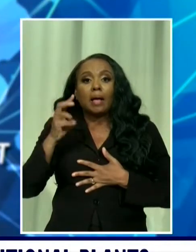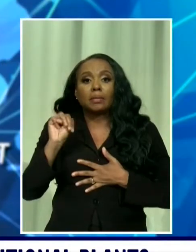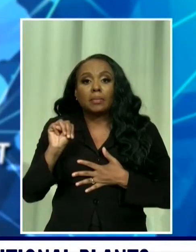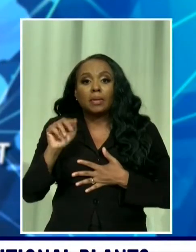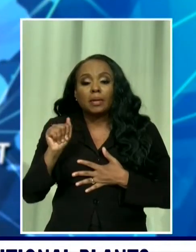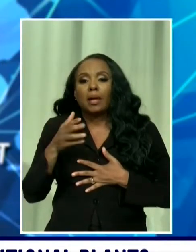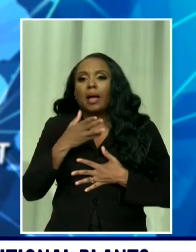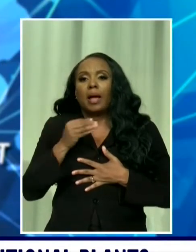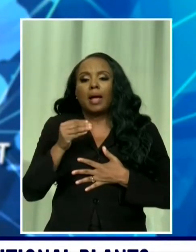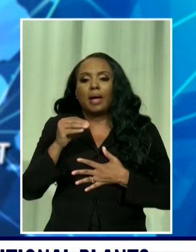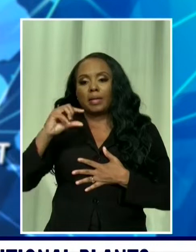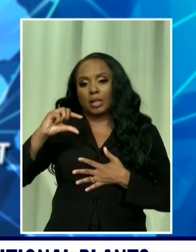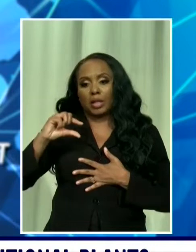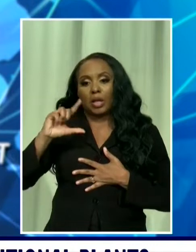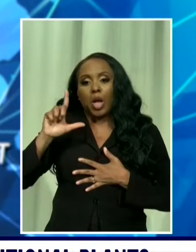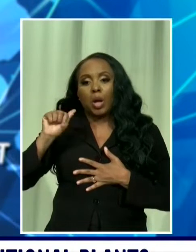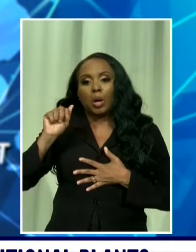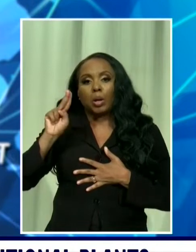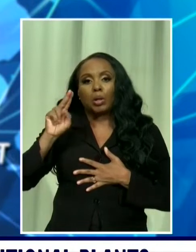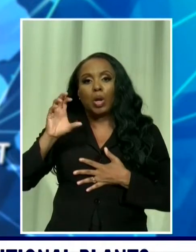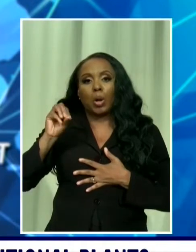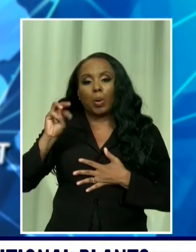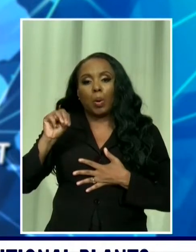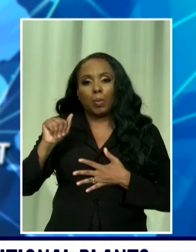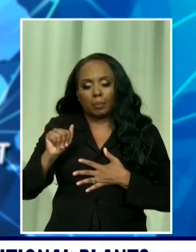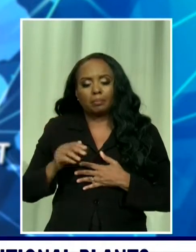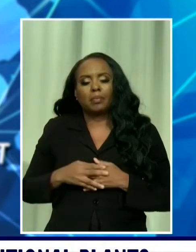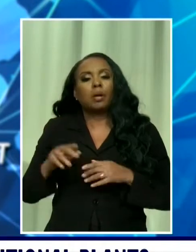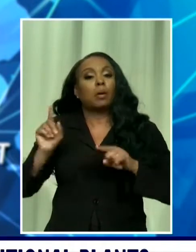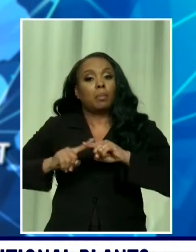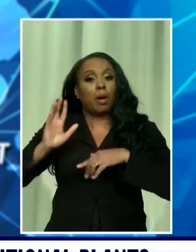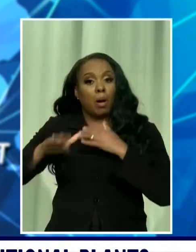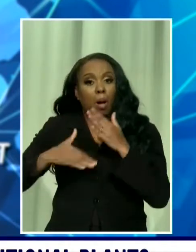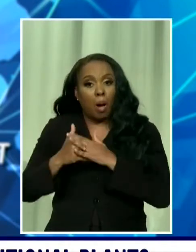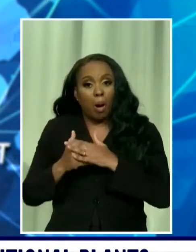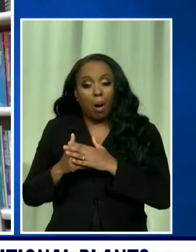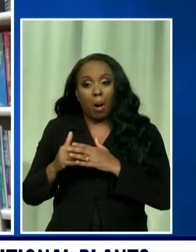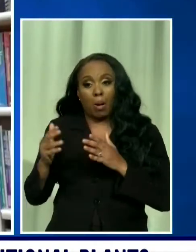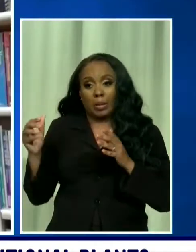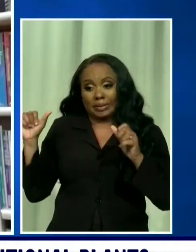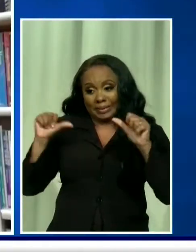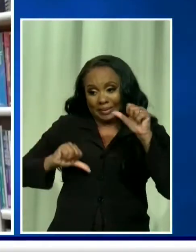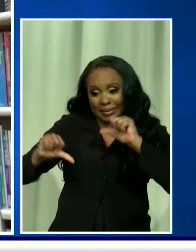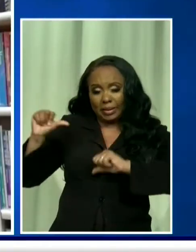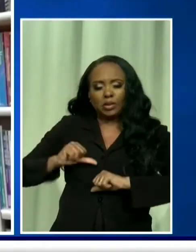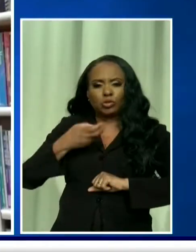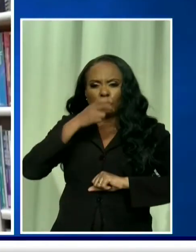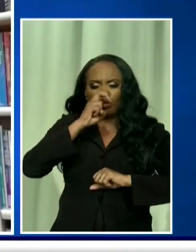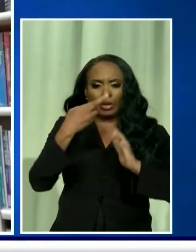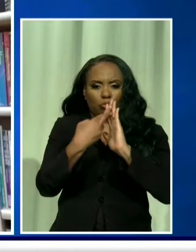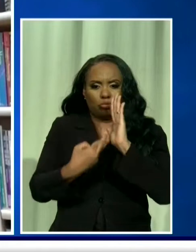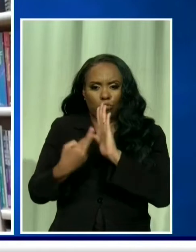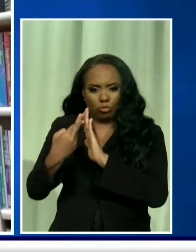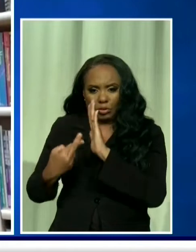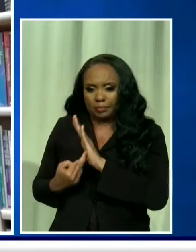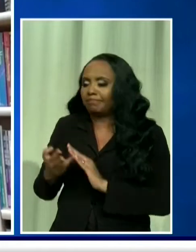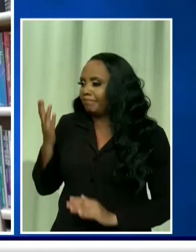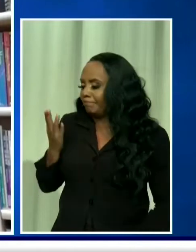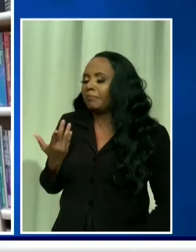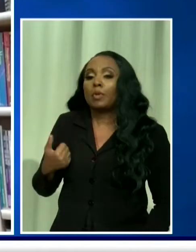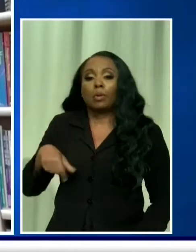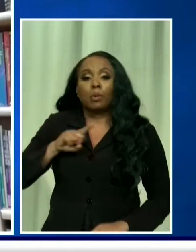all research done is carried out within strict guidelines. One studies involve the use of live